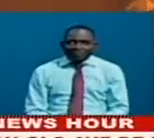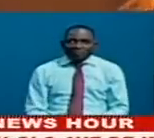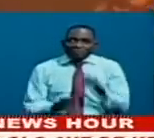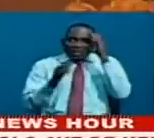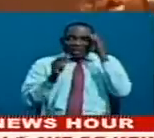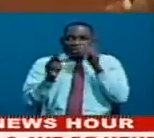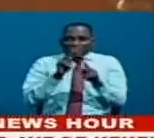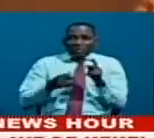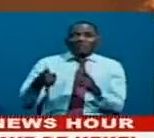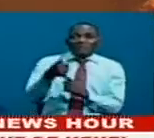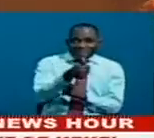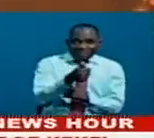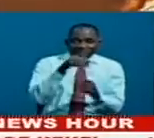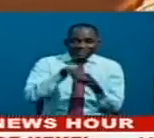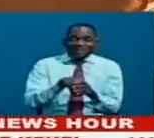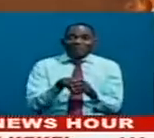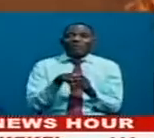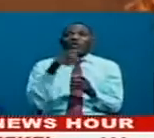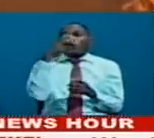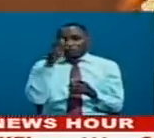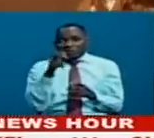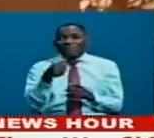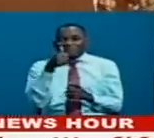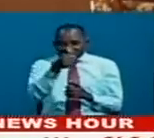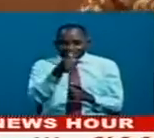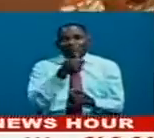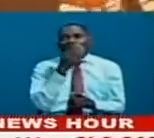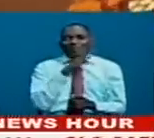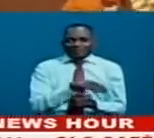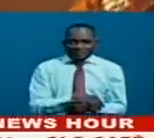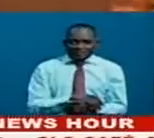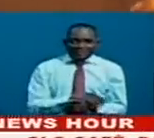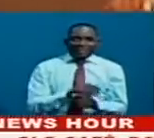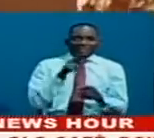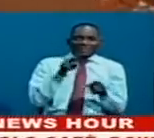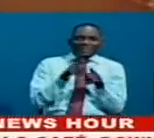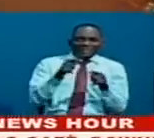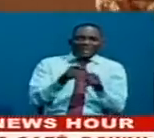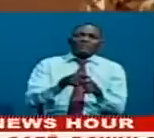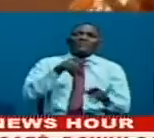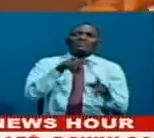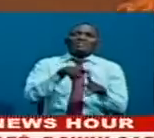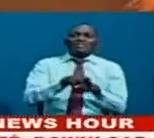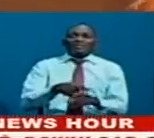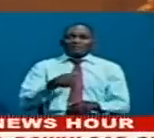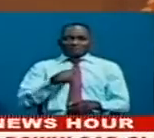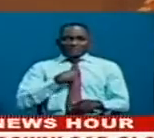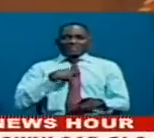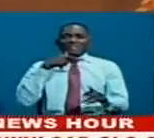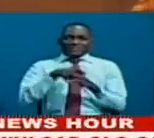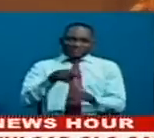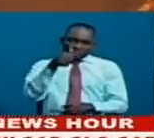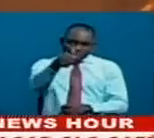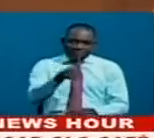The people who are doing that, they're enriching themselves, but they're doing so at our expense, your expense and my